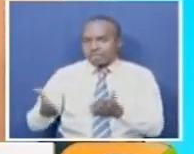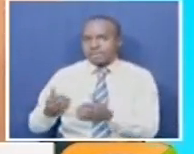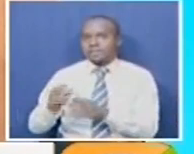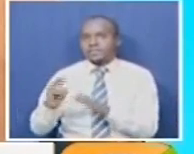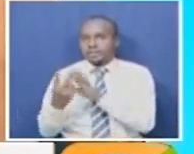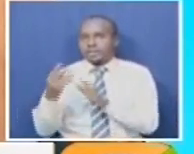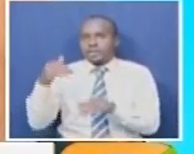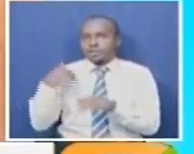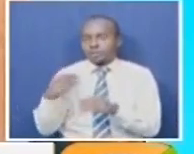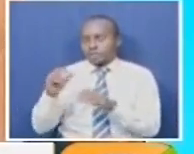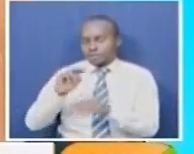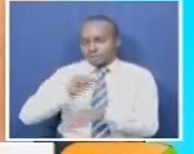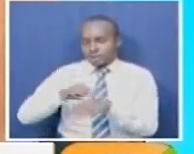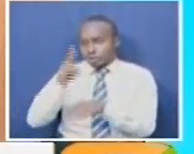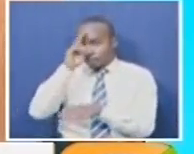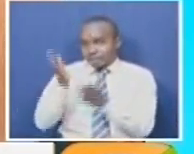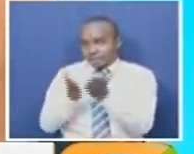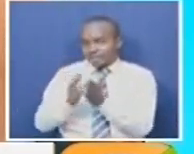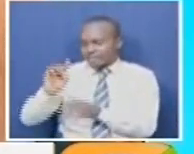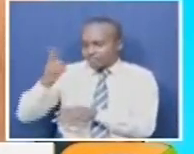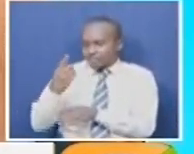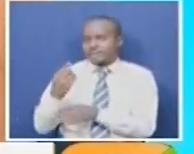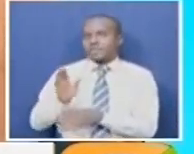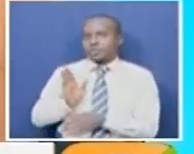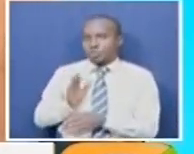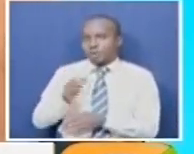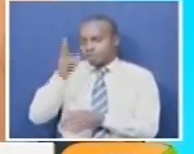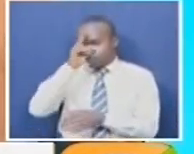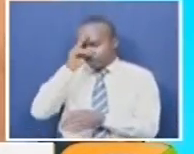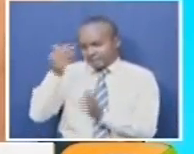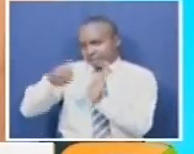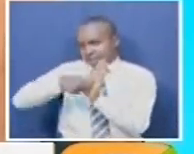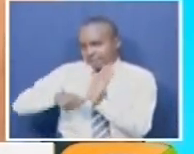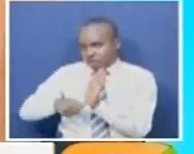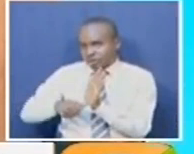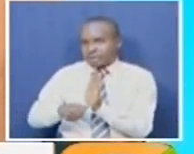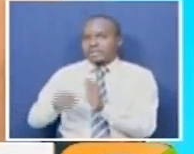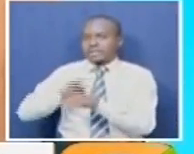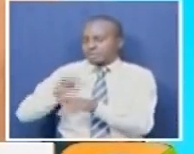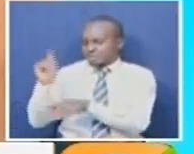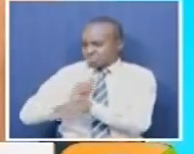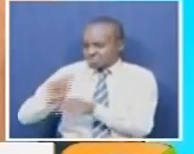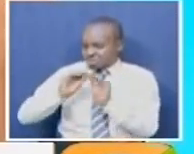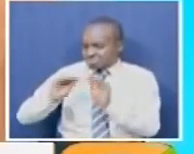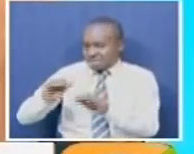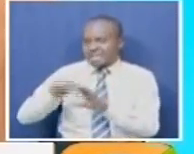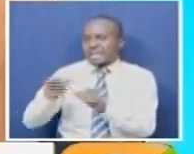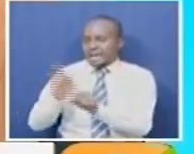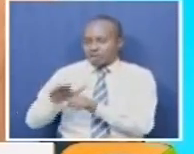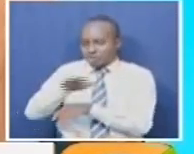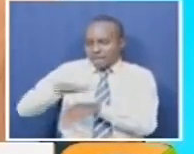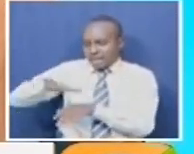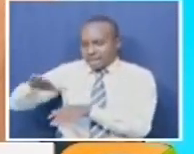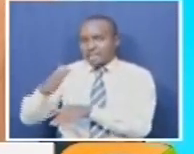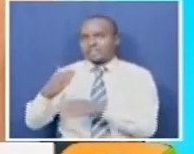the National Police Service as the first ever female police surgeon. She has received training in various fields of forensic